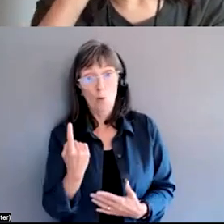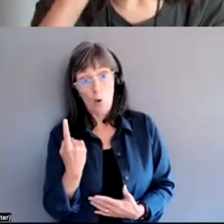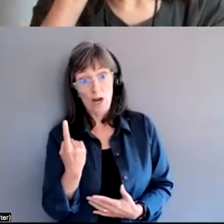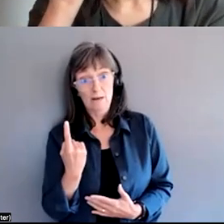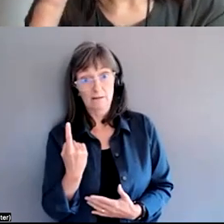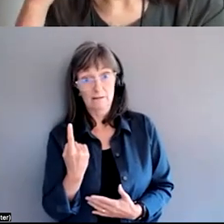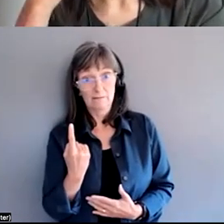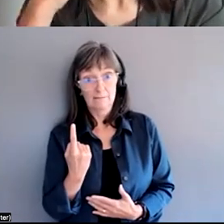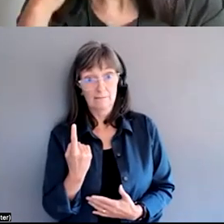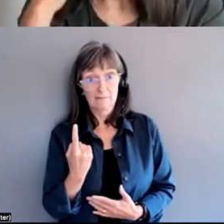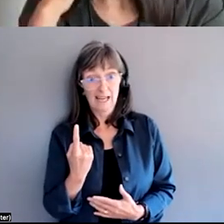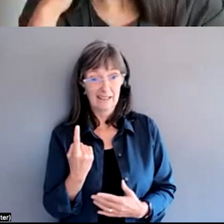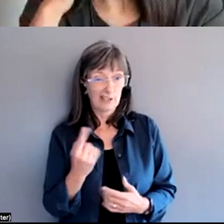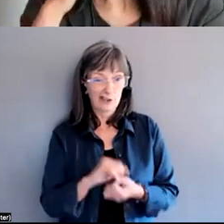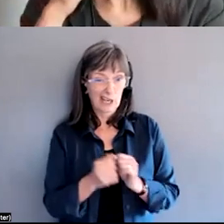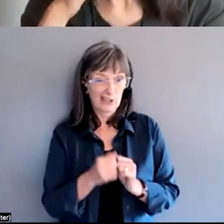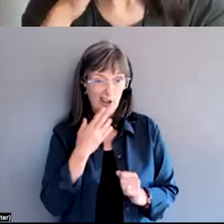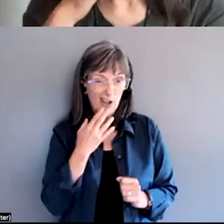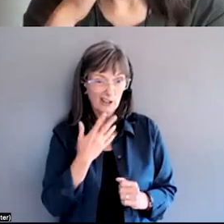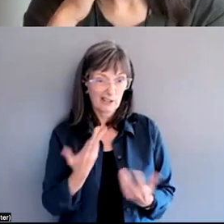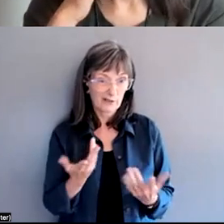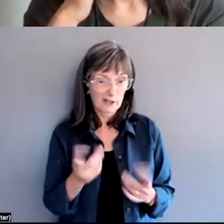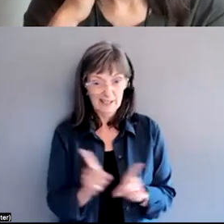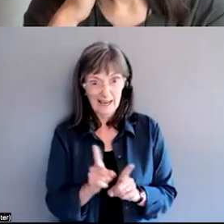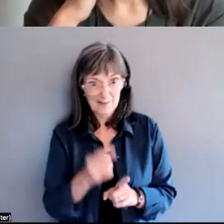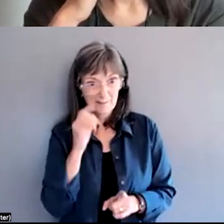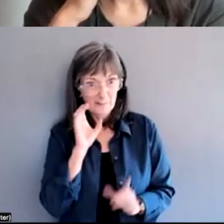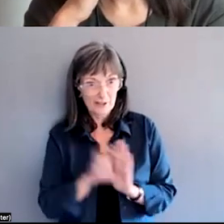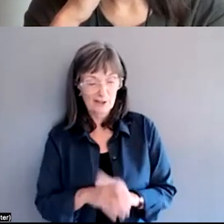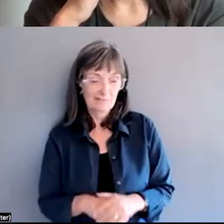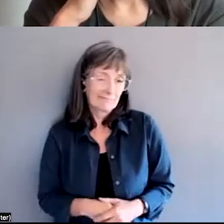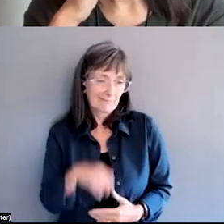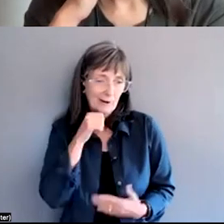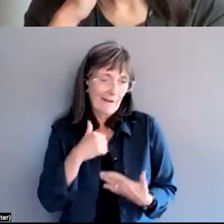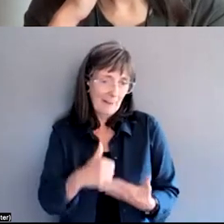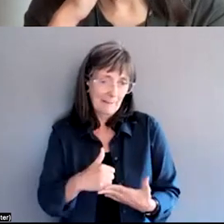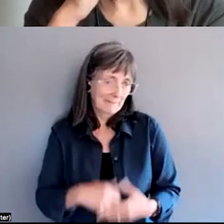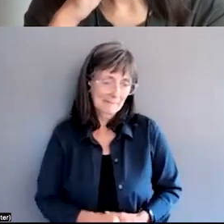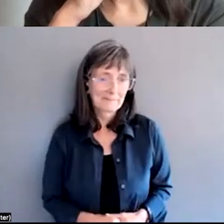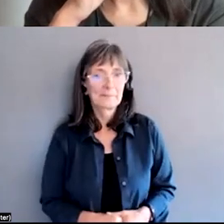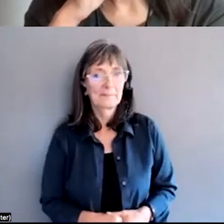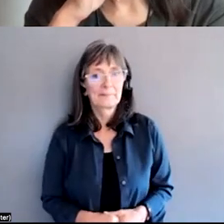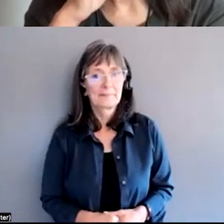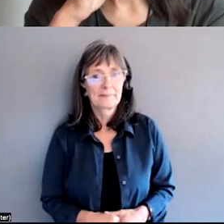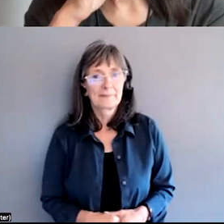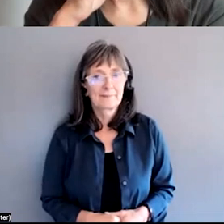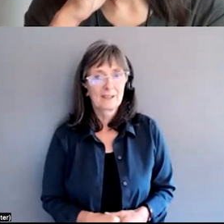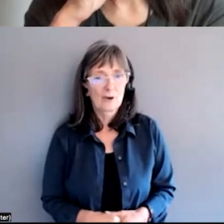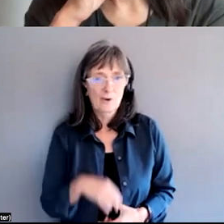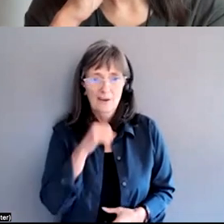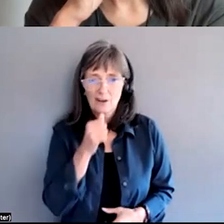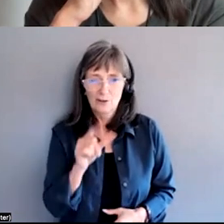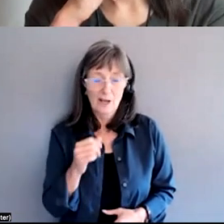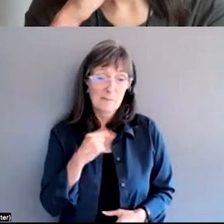in 3 different shades of blue, it's not necessarily helpful. That being said, I typically won't do